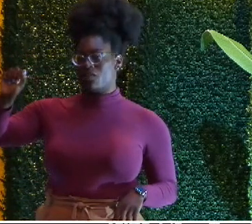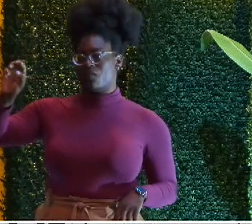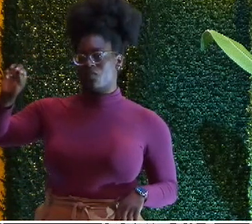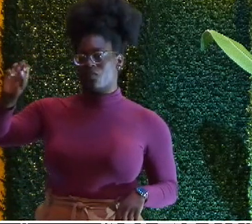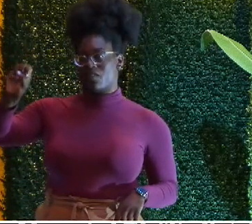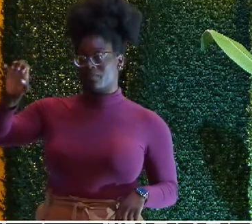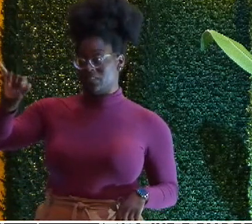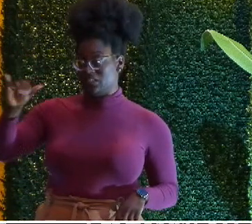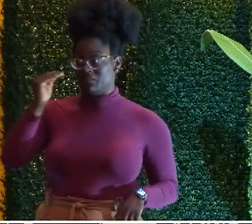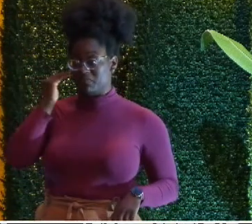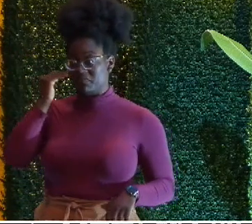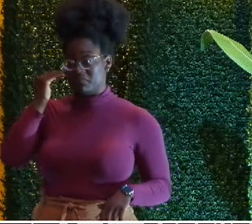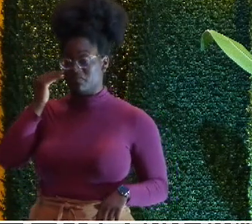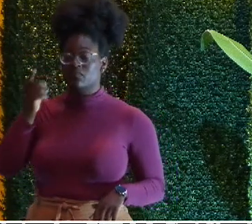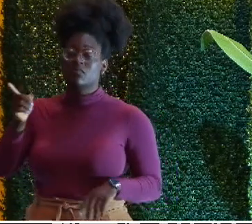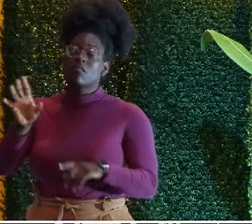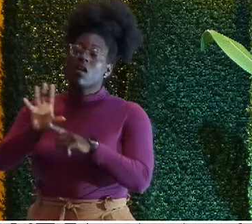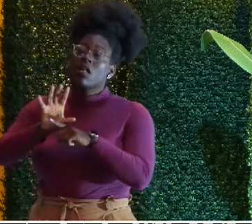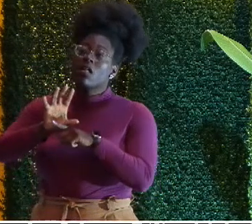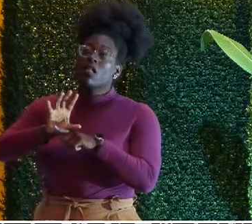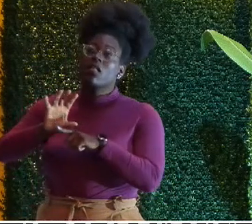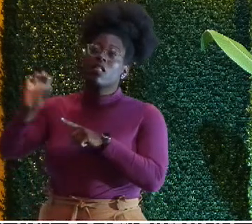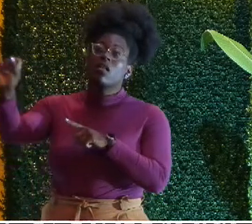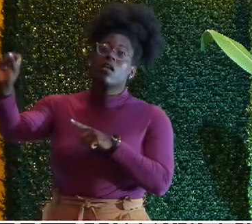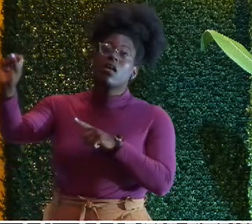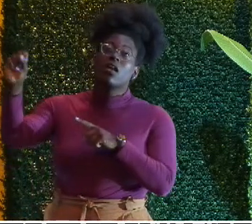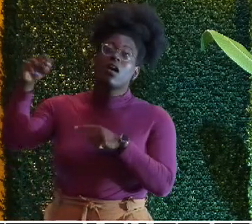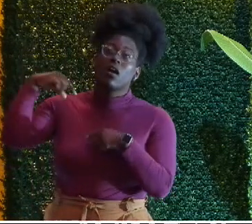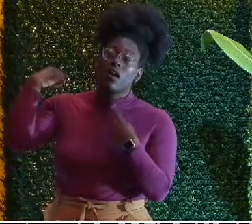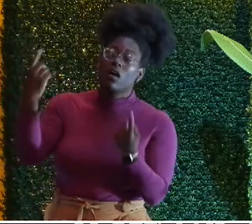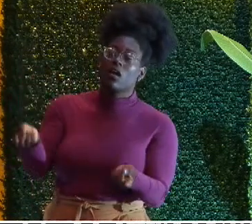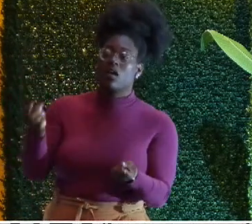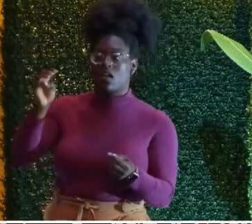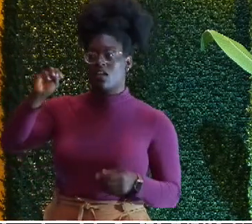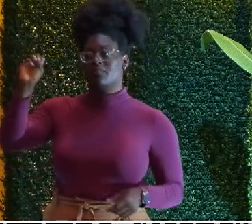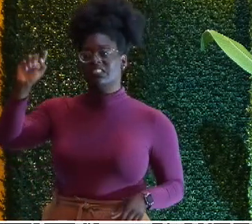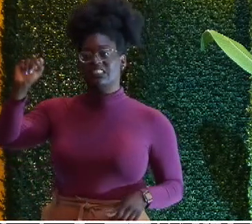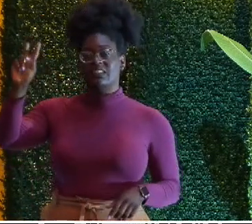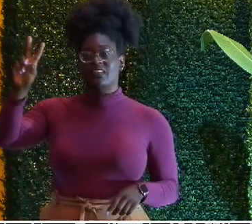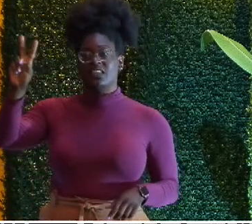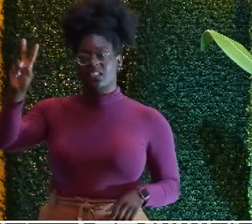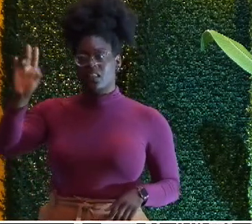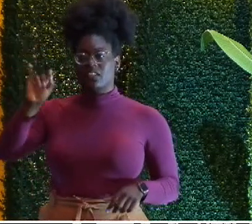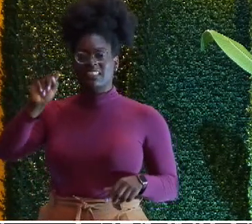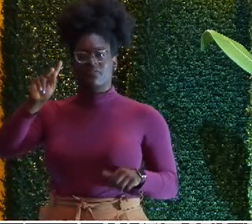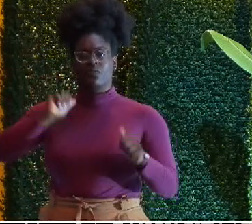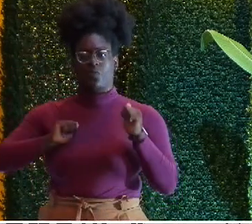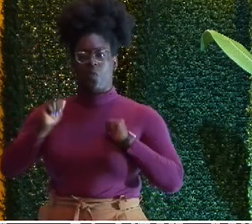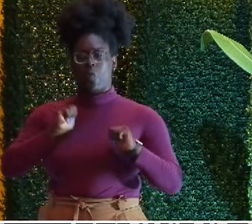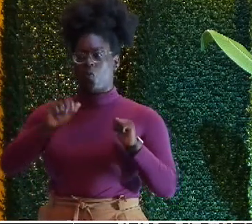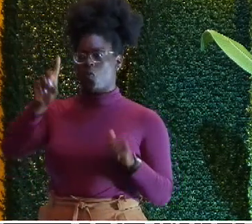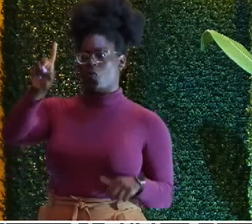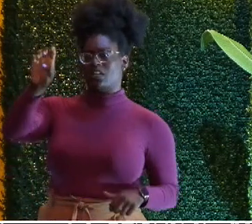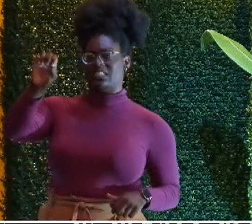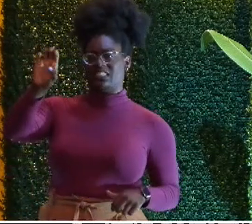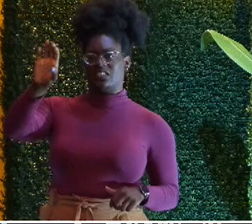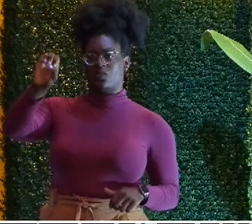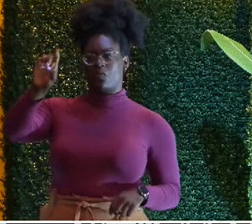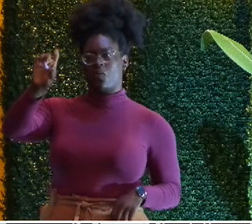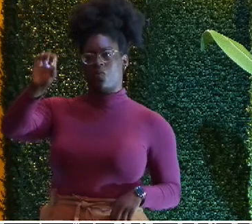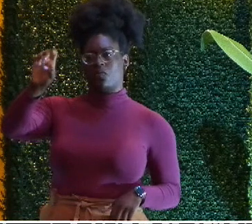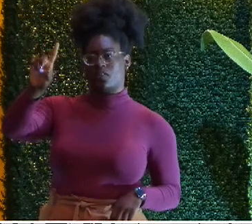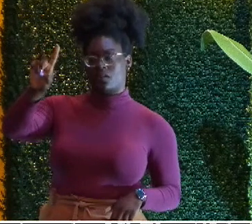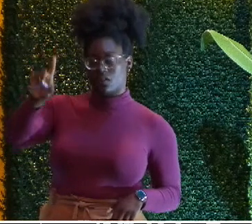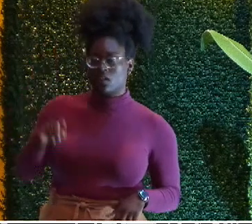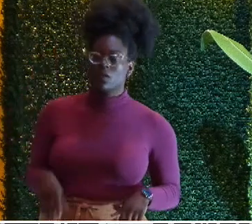Brilliant. Since MTV Decoded. But Twitter has turned into a different environment, and we know this. That's